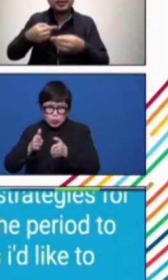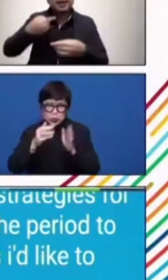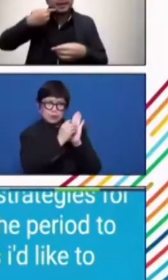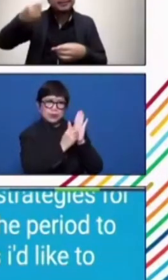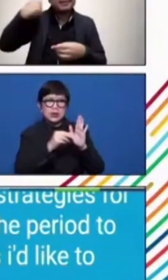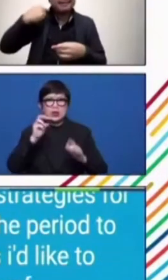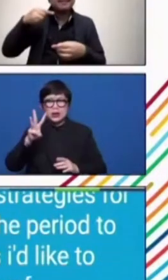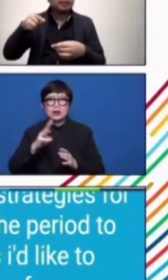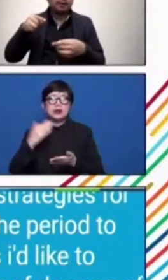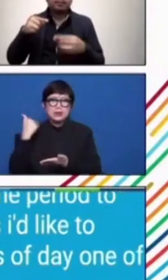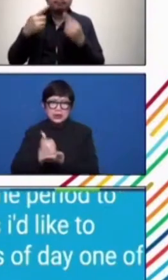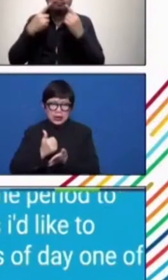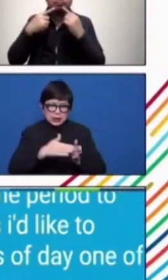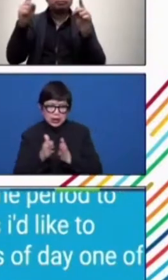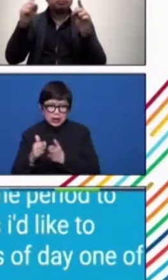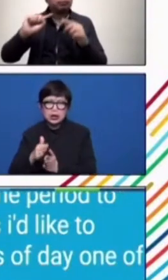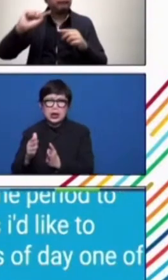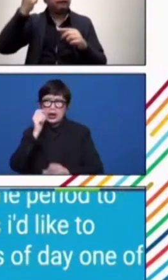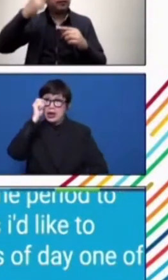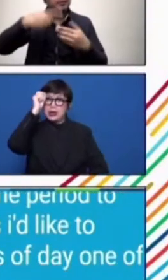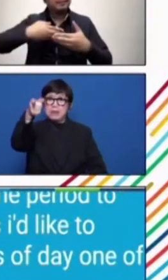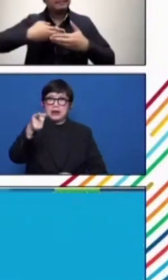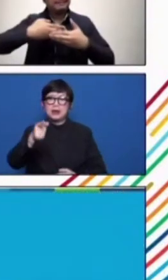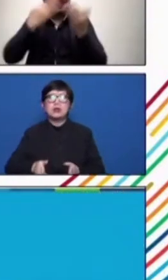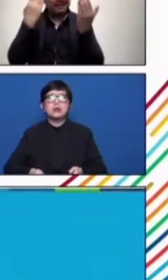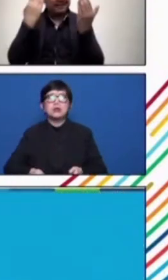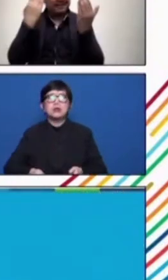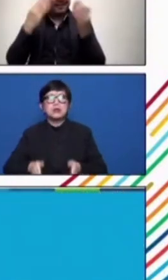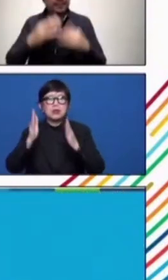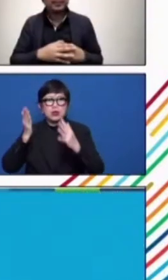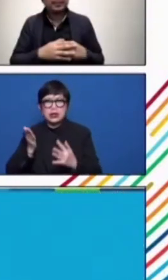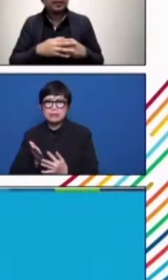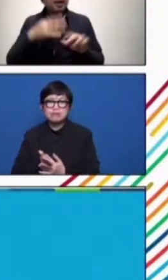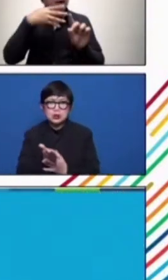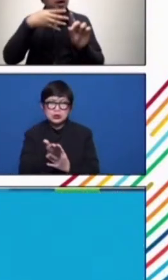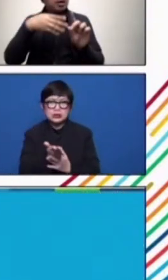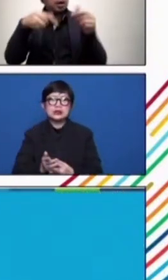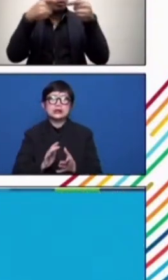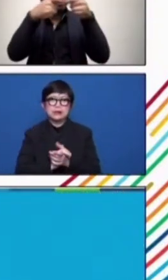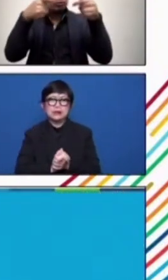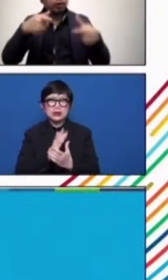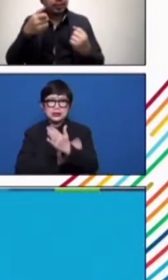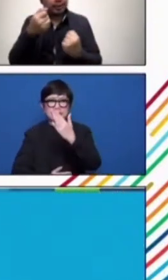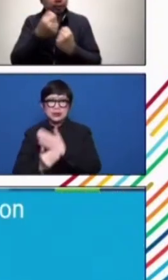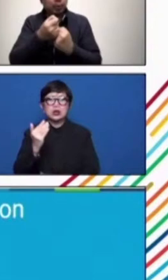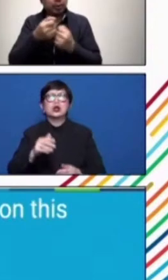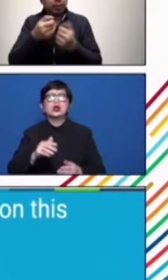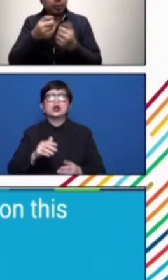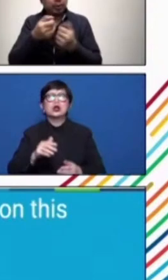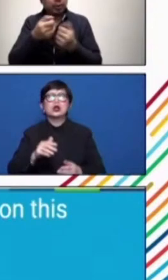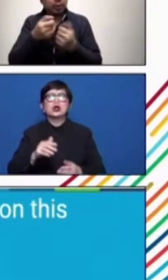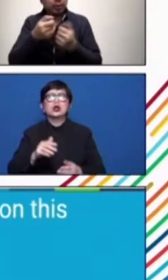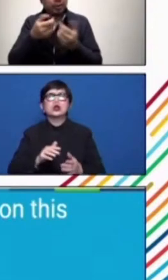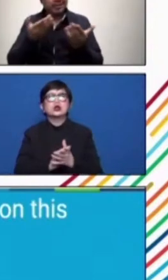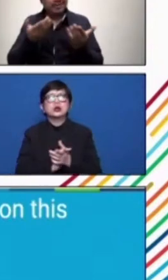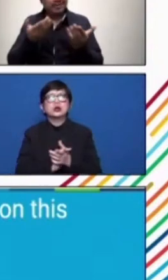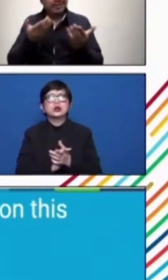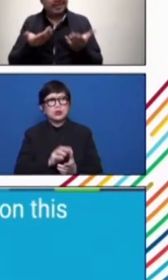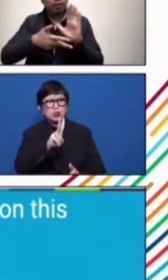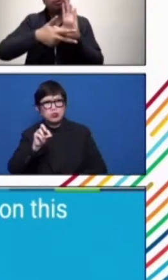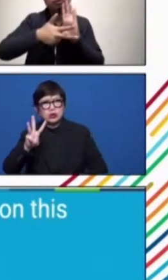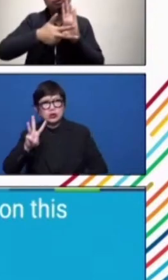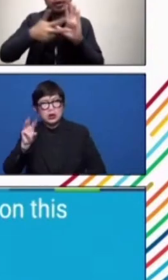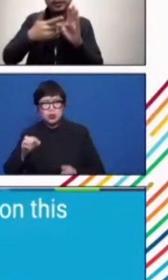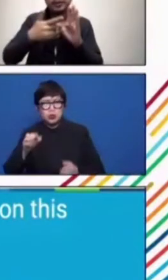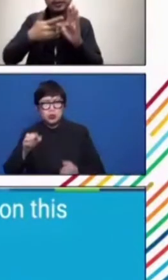one of this meeting the background documents to support the deliberations on this agenda item has been published on the